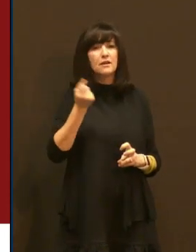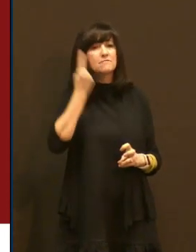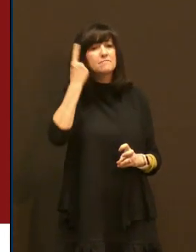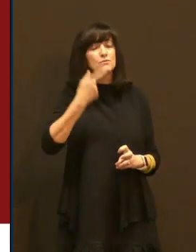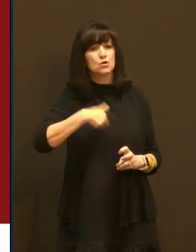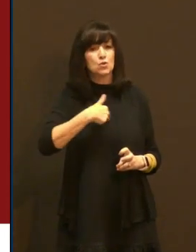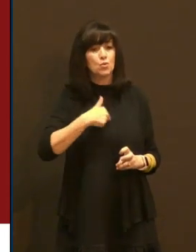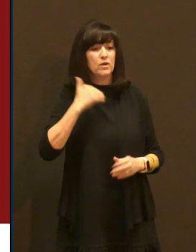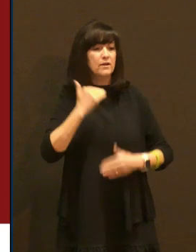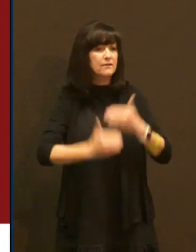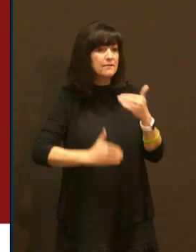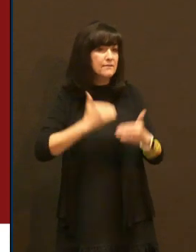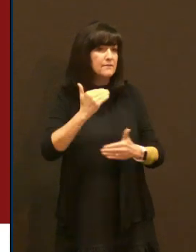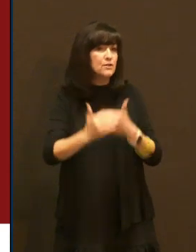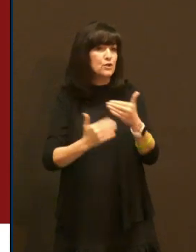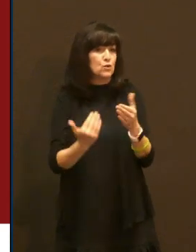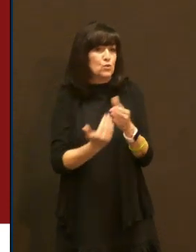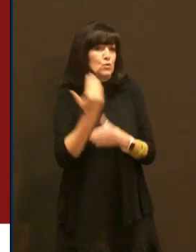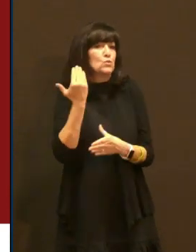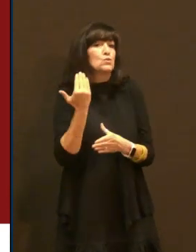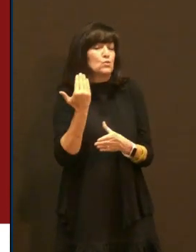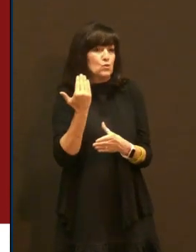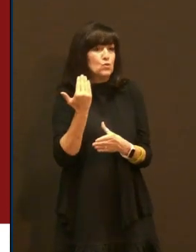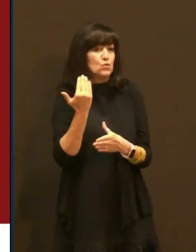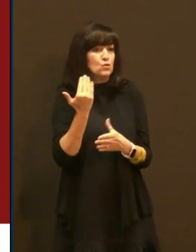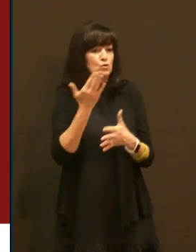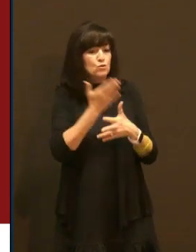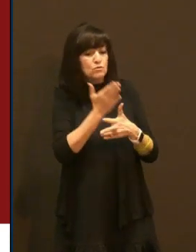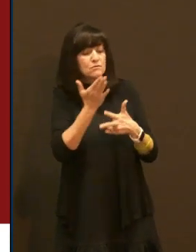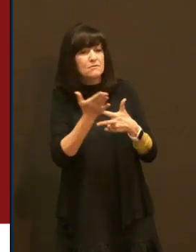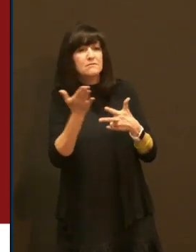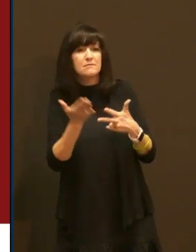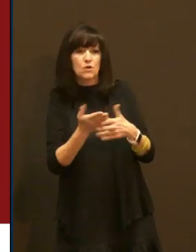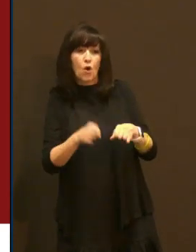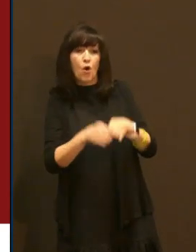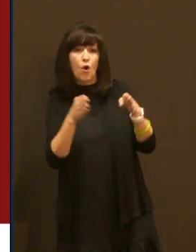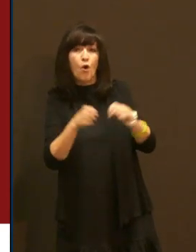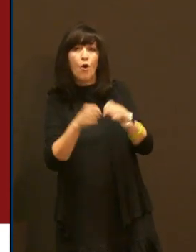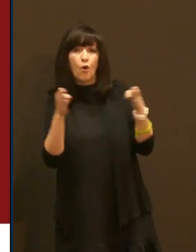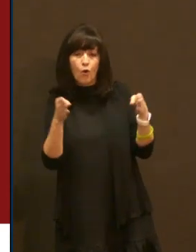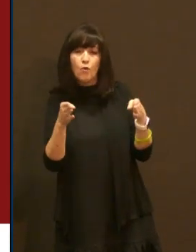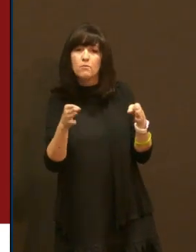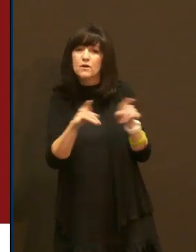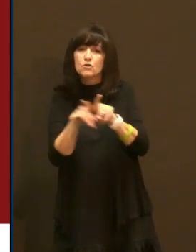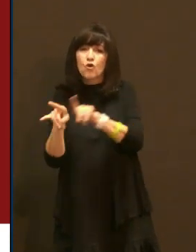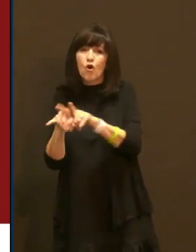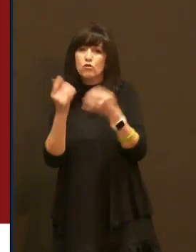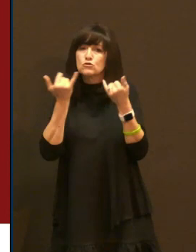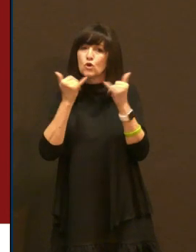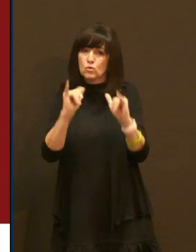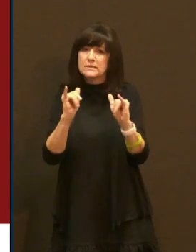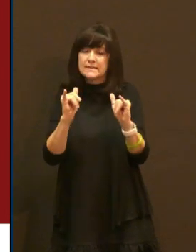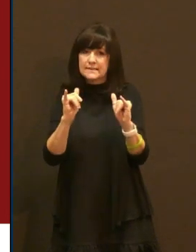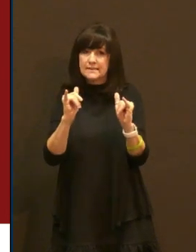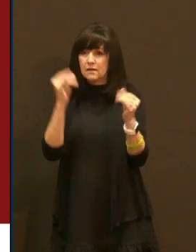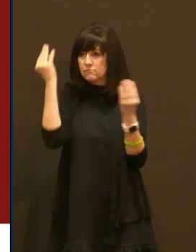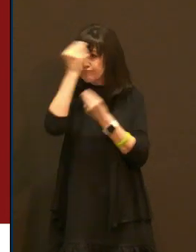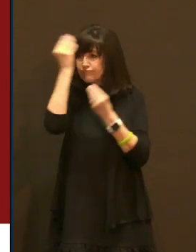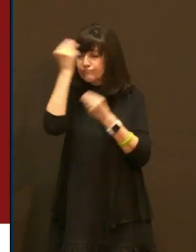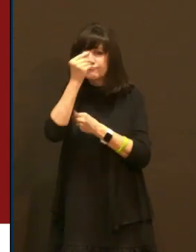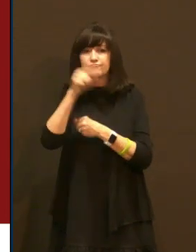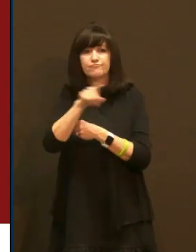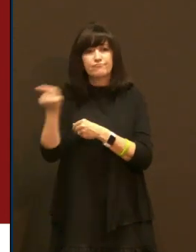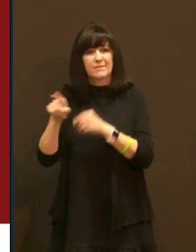definitely are into a new phase, and AJ will talk about that with respect to testing, is how do we do the